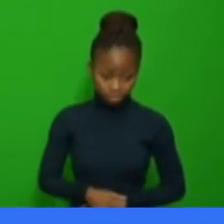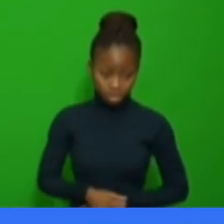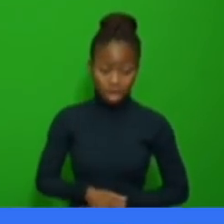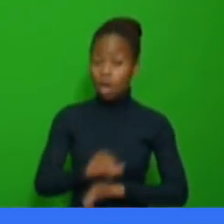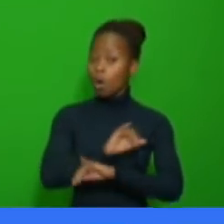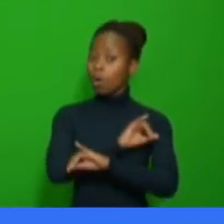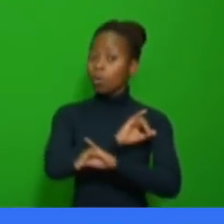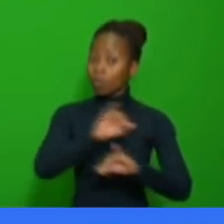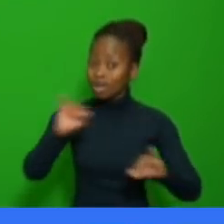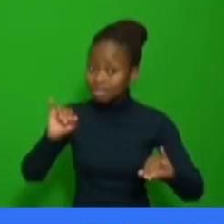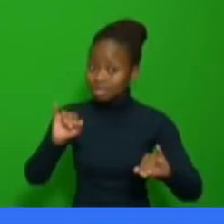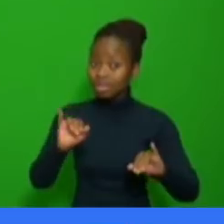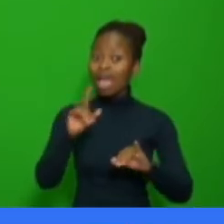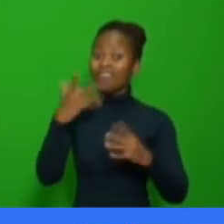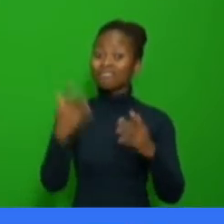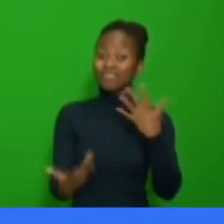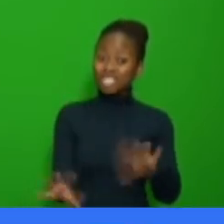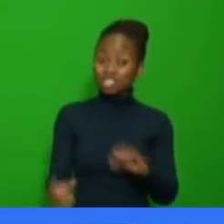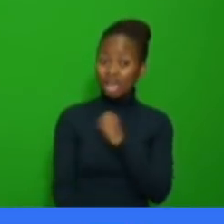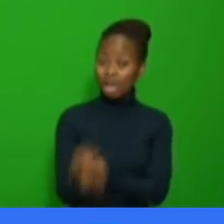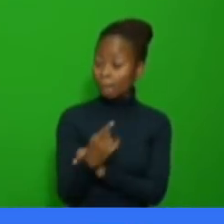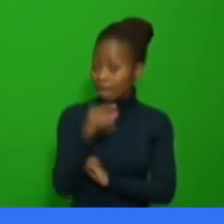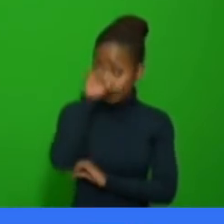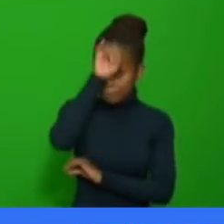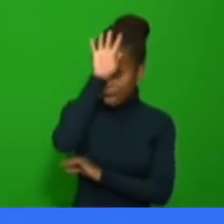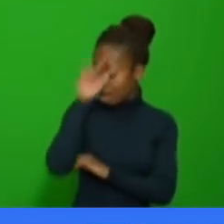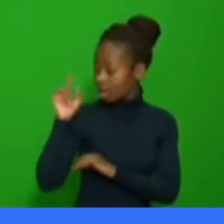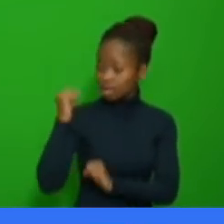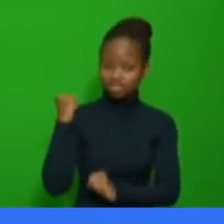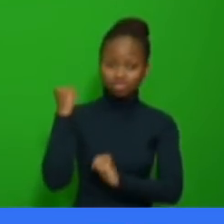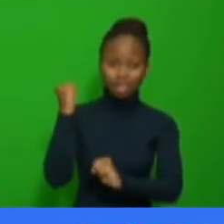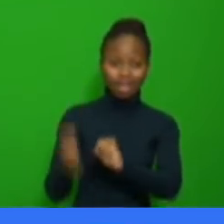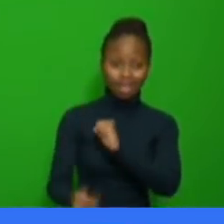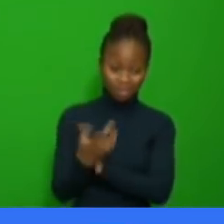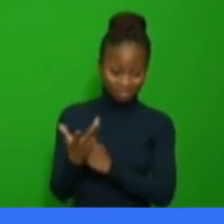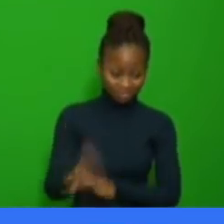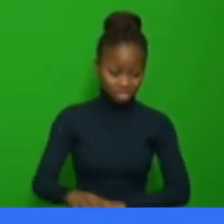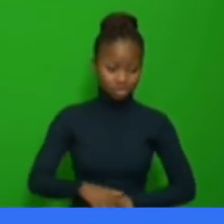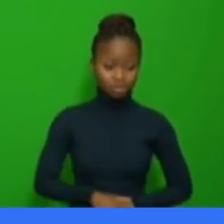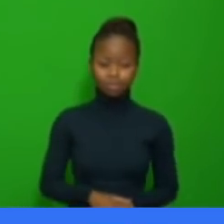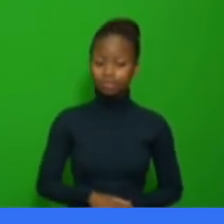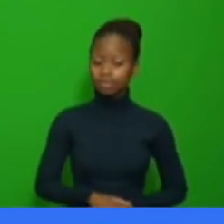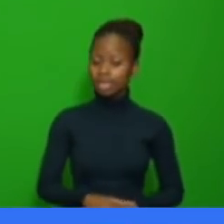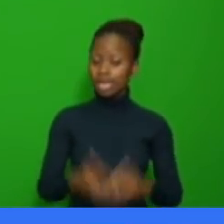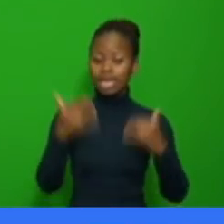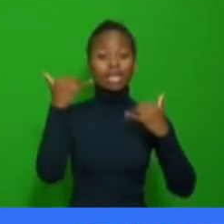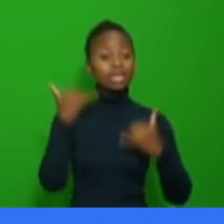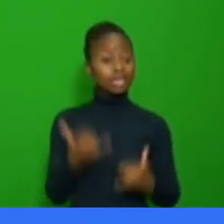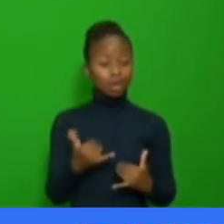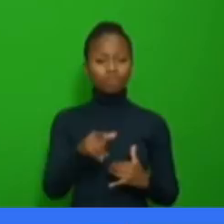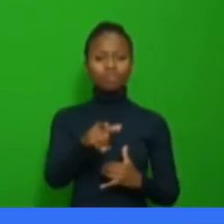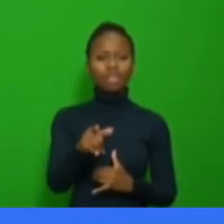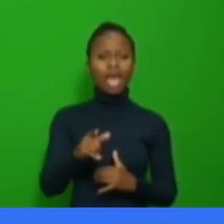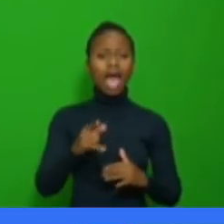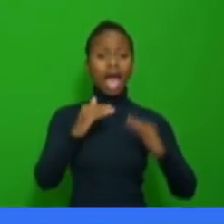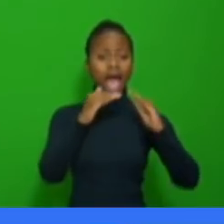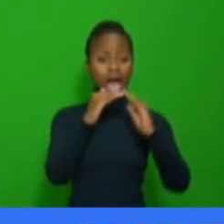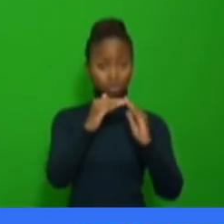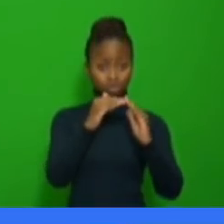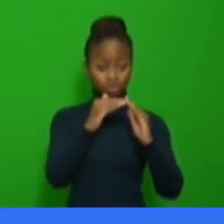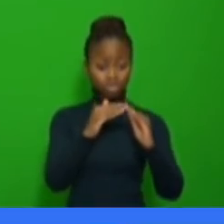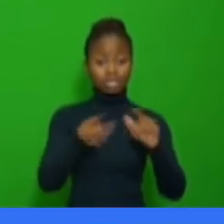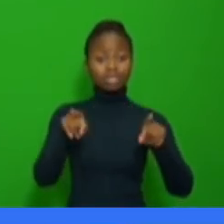major gold mine. Fixed capital formation and household consumption expenditure